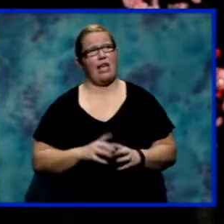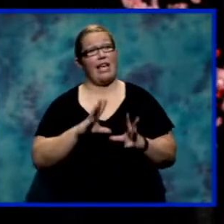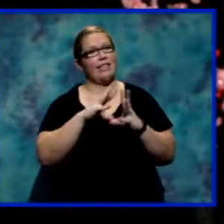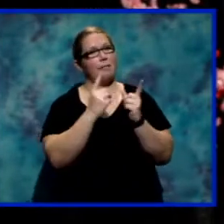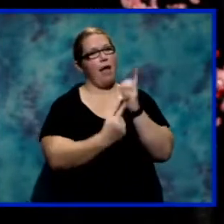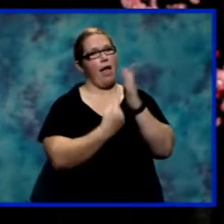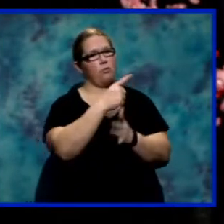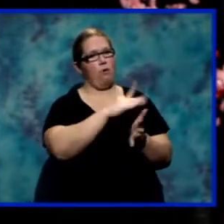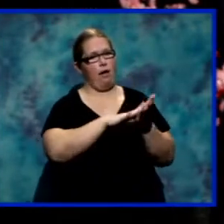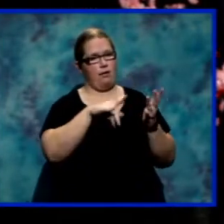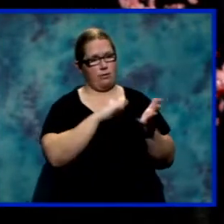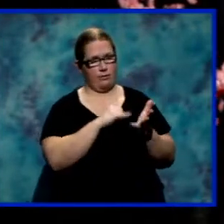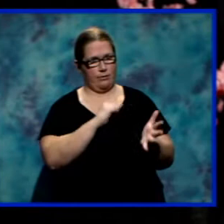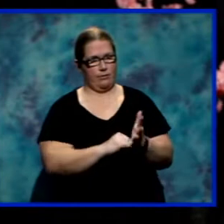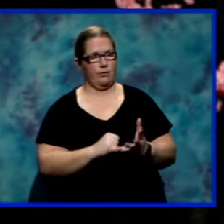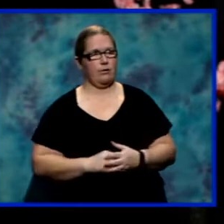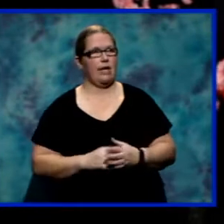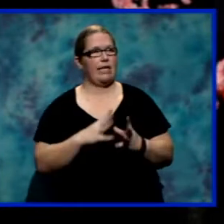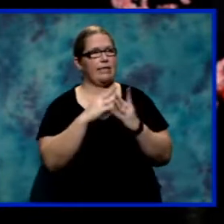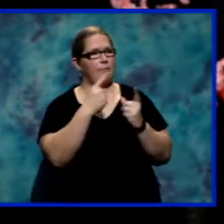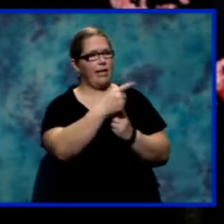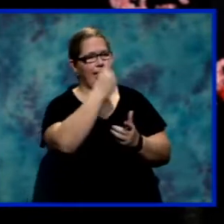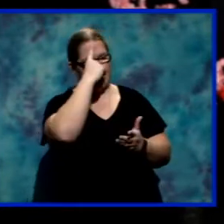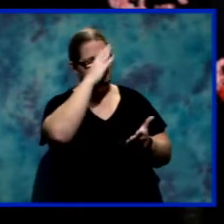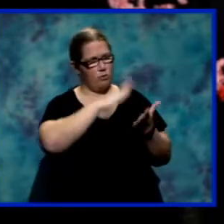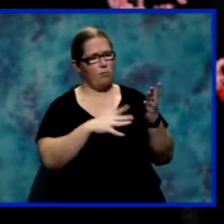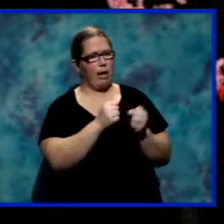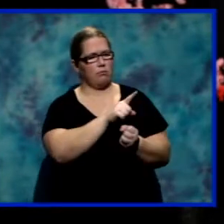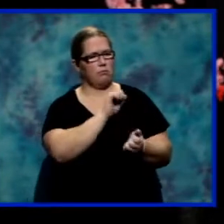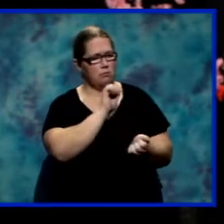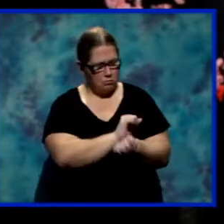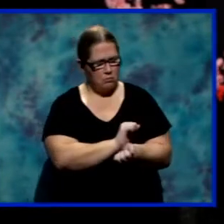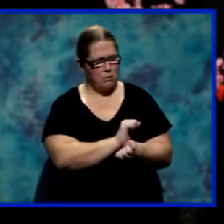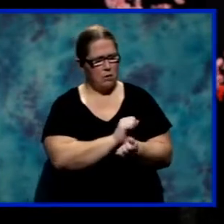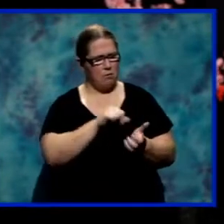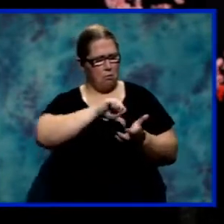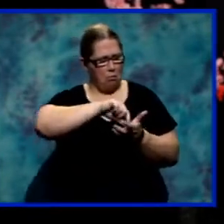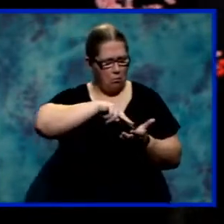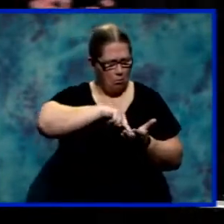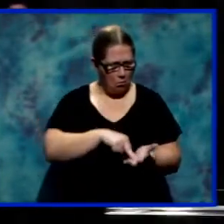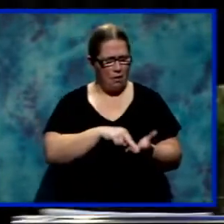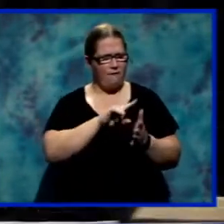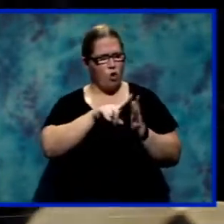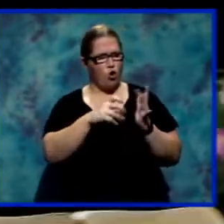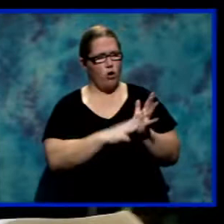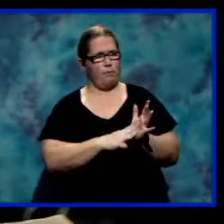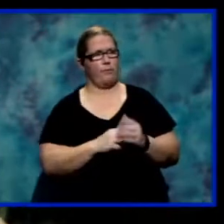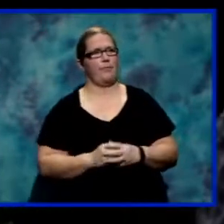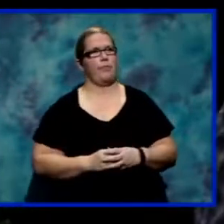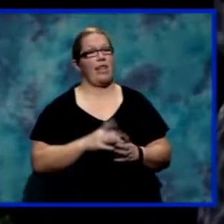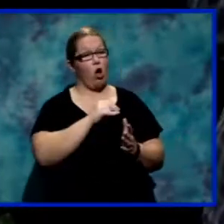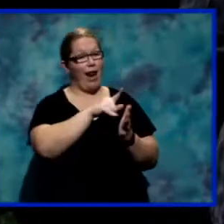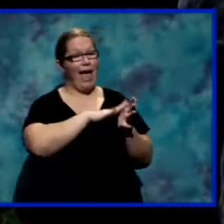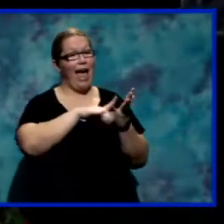Huss. Something in his experience got him to hold firm. And they got Huss, and they got